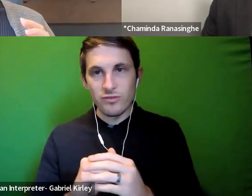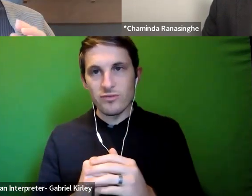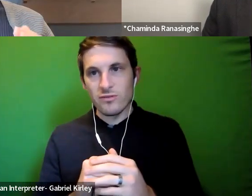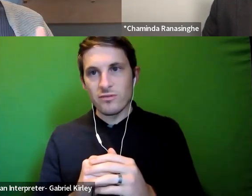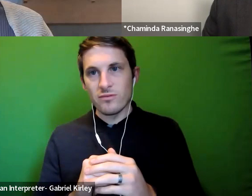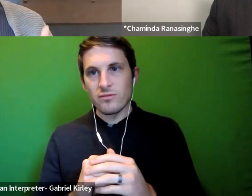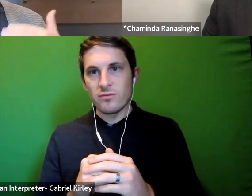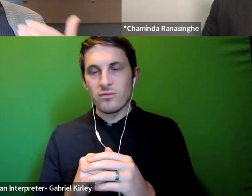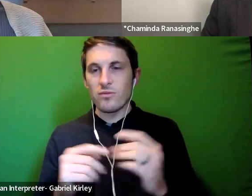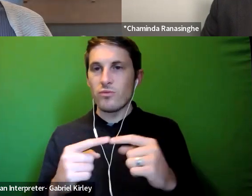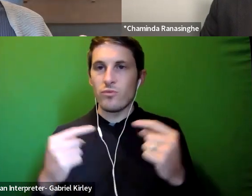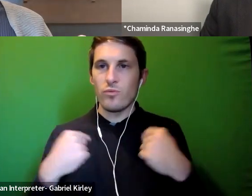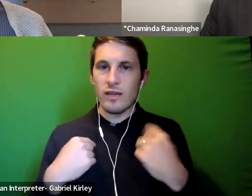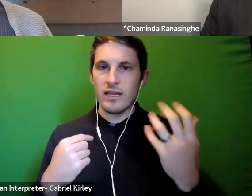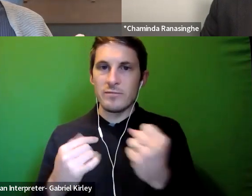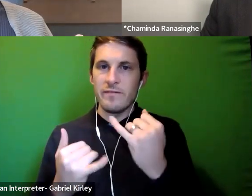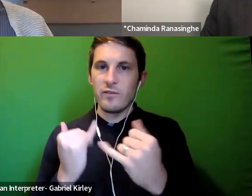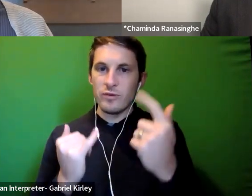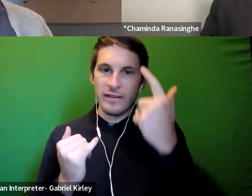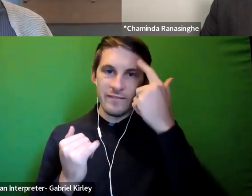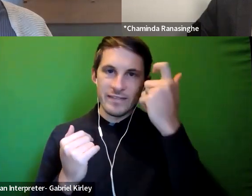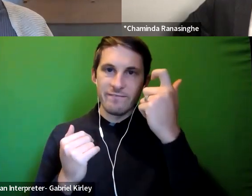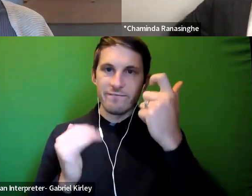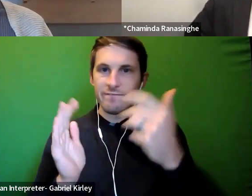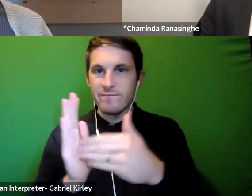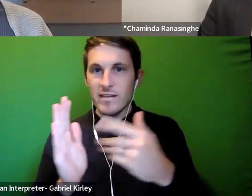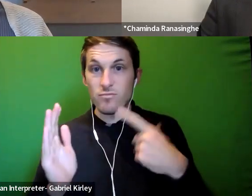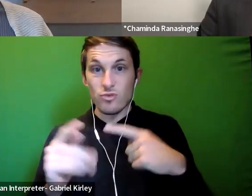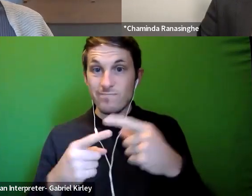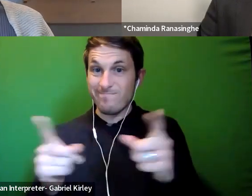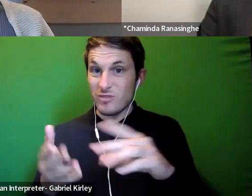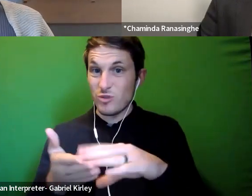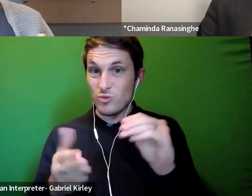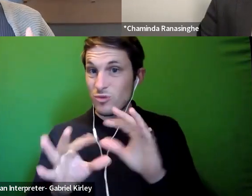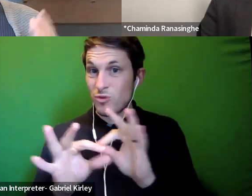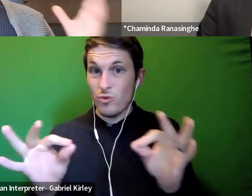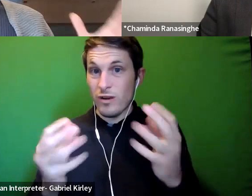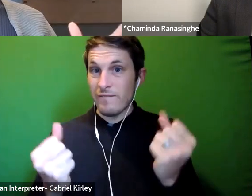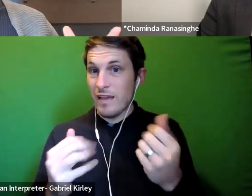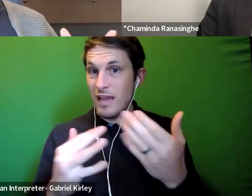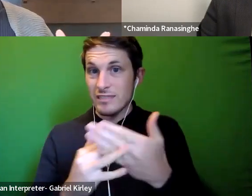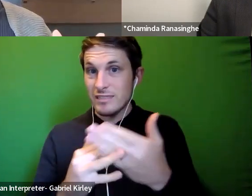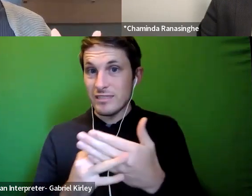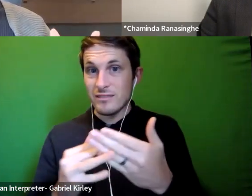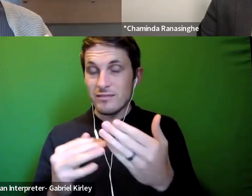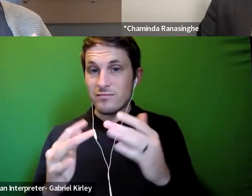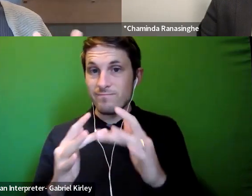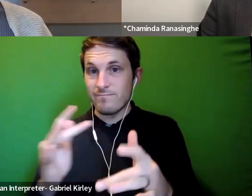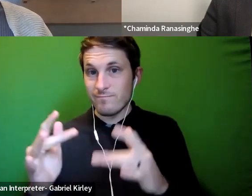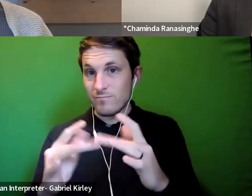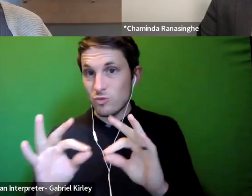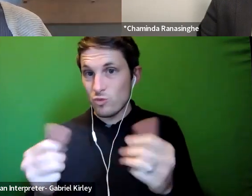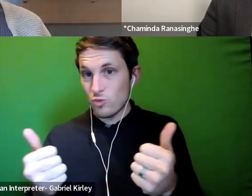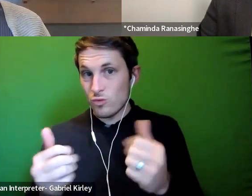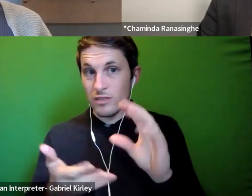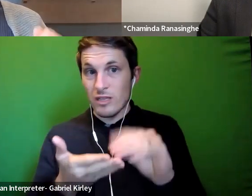that we had to be very, very inventive because our students didn't have access to, you know, great bandwidth or downloads